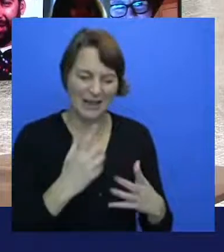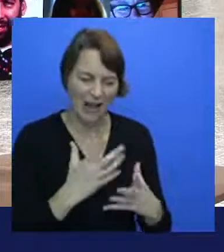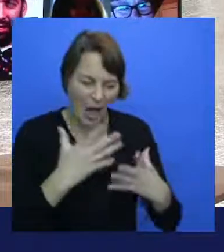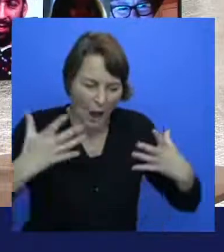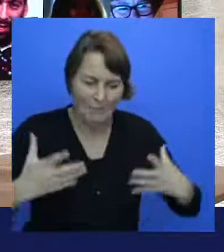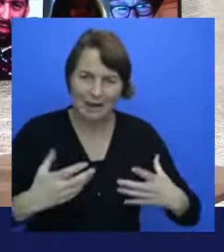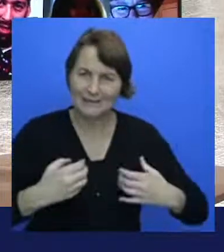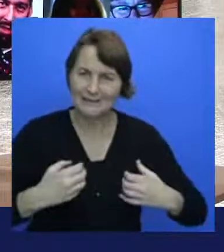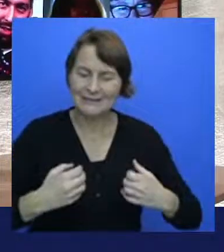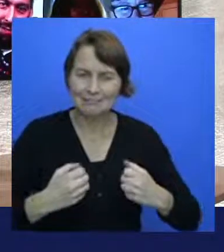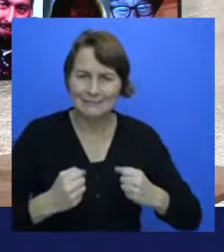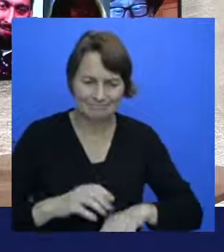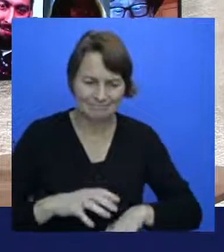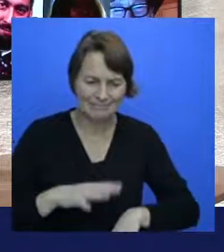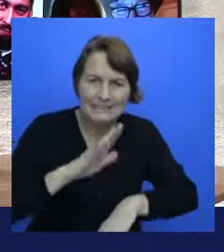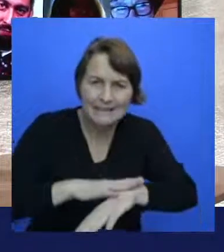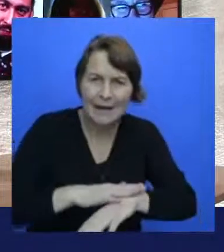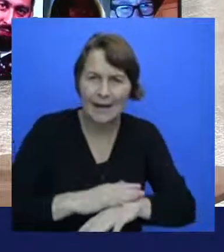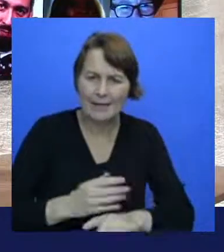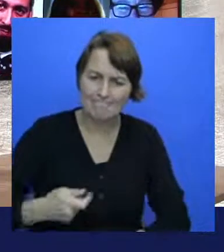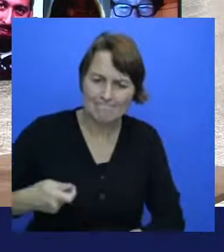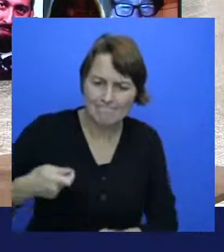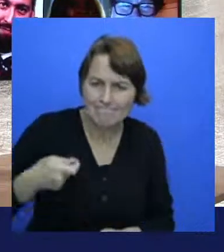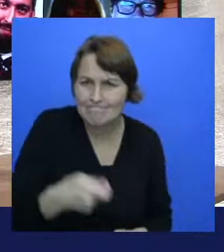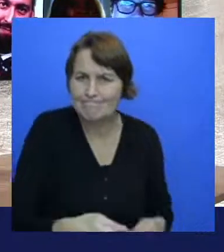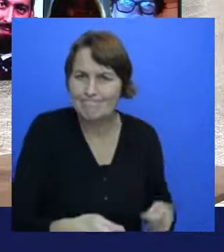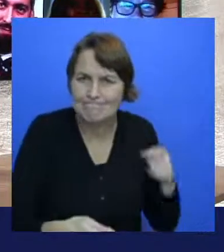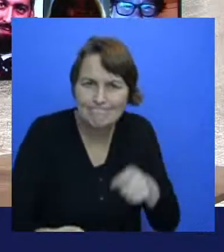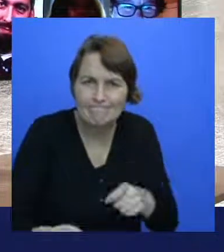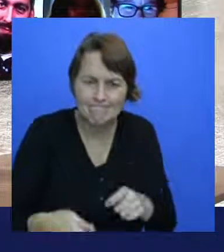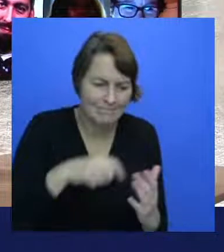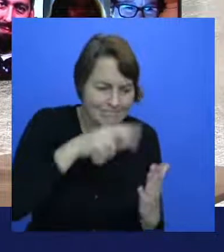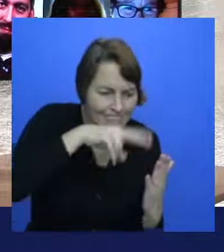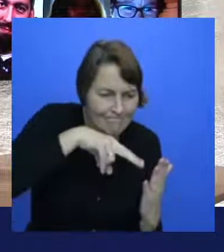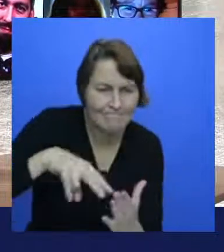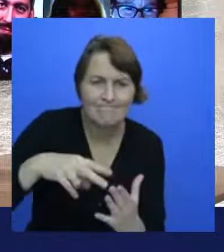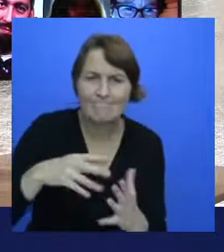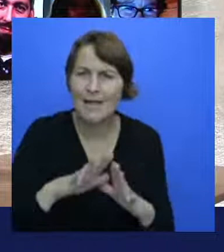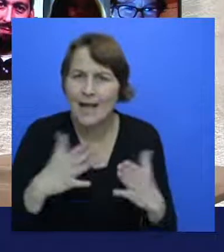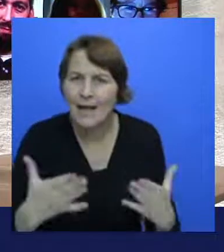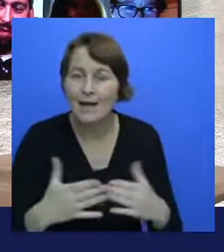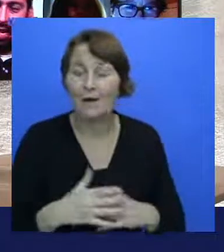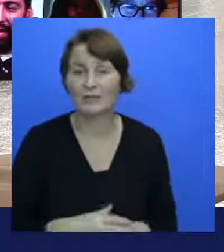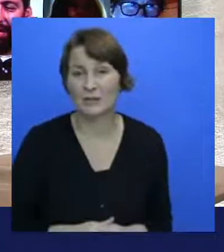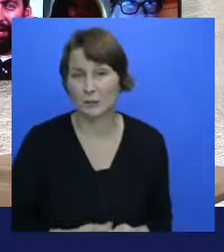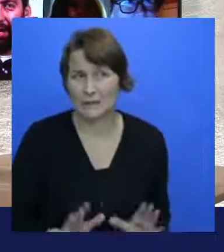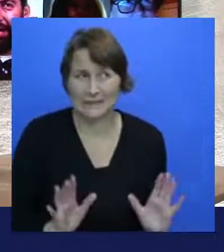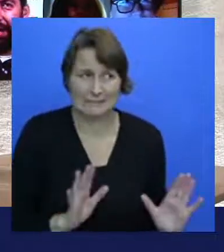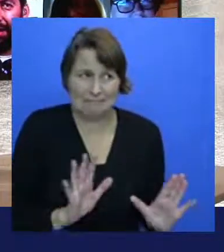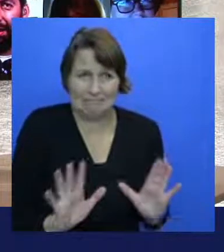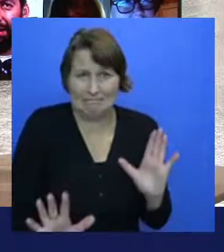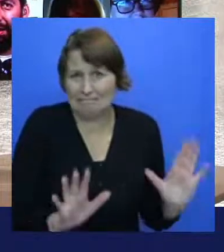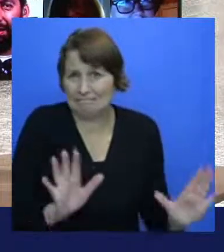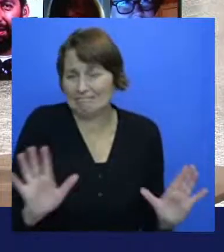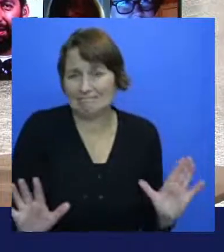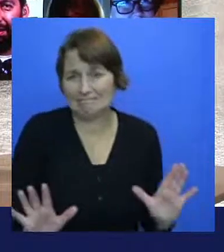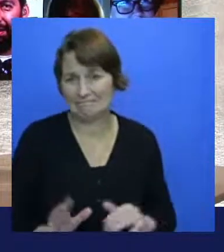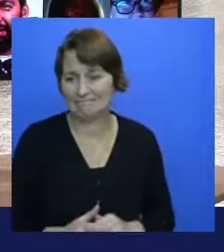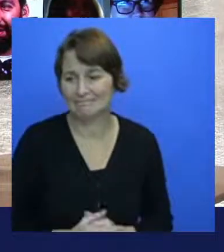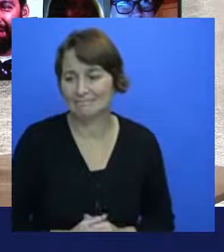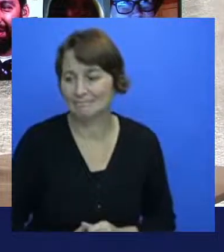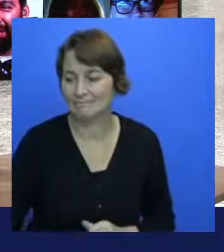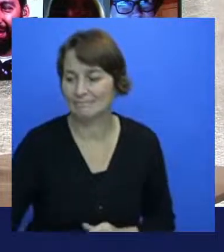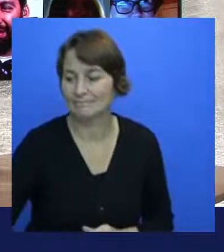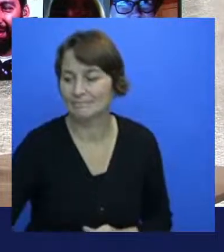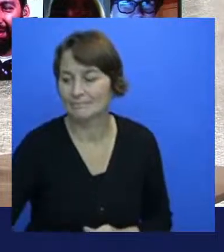it. Yeah, it really depends. I think there's sort of a norm